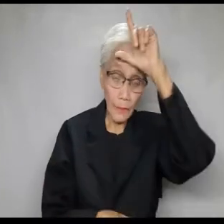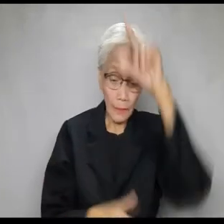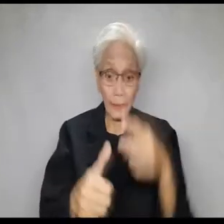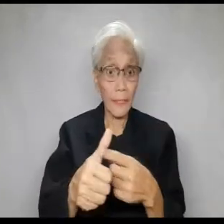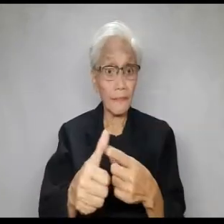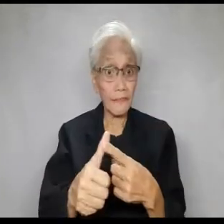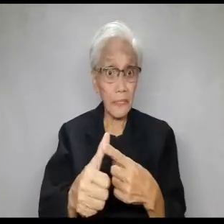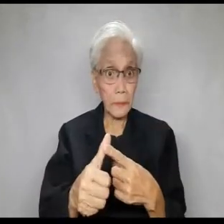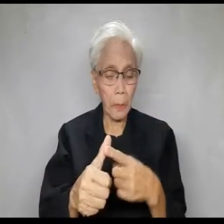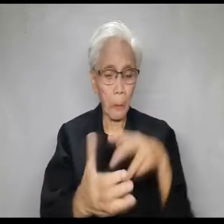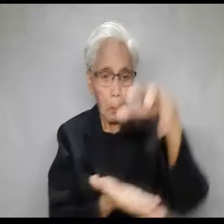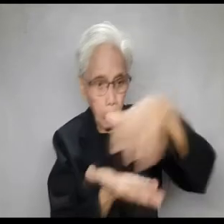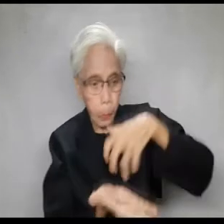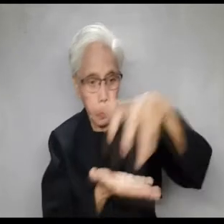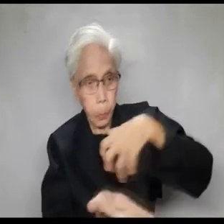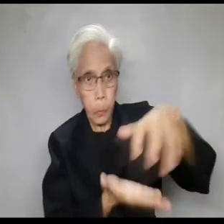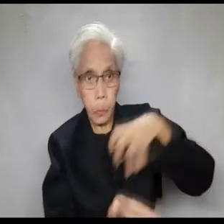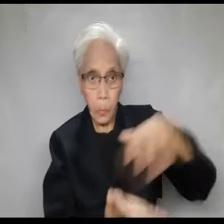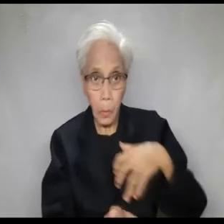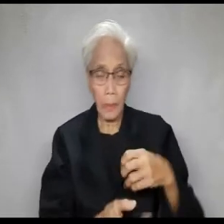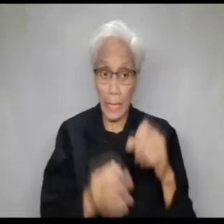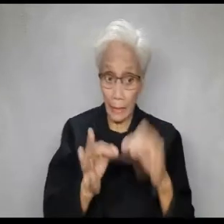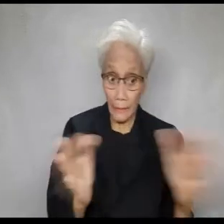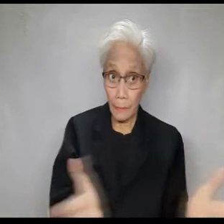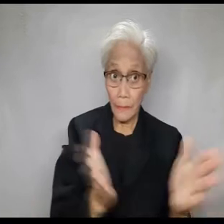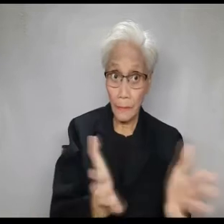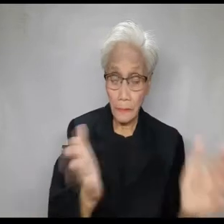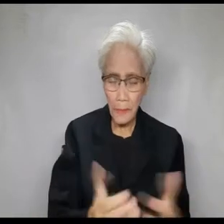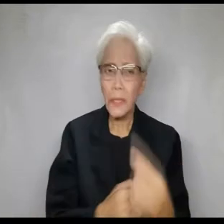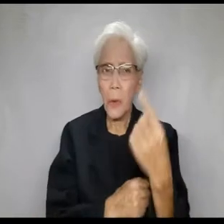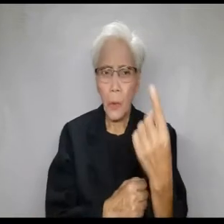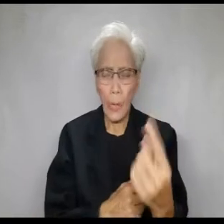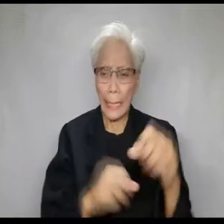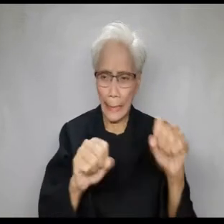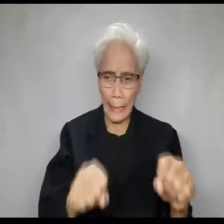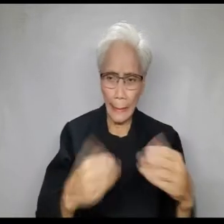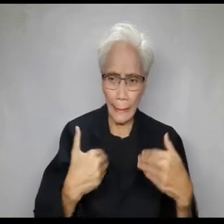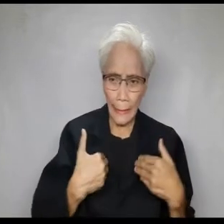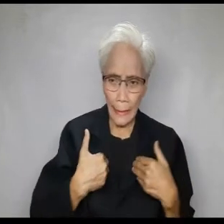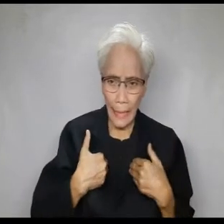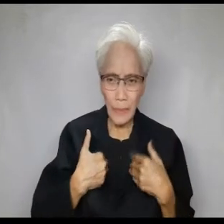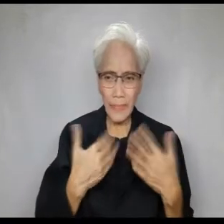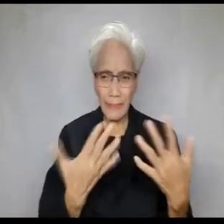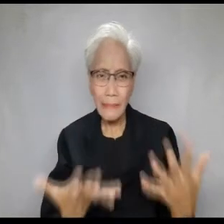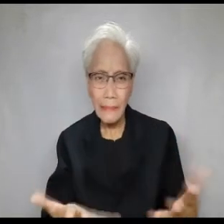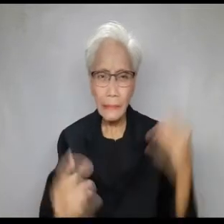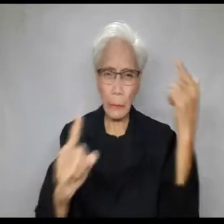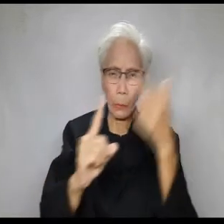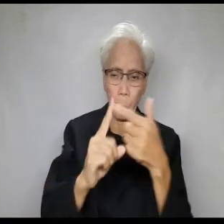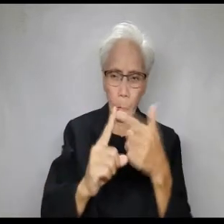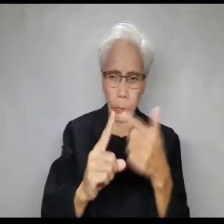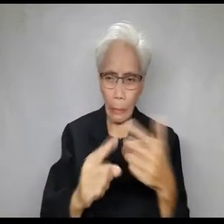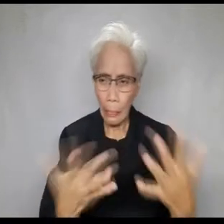First, greed. When greed motivates the heart, one carefully hides intentions.